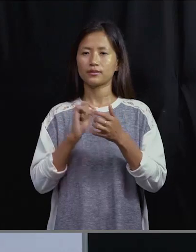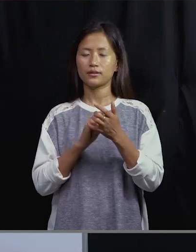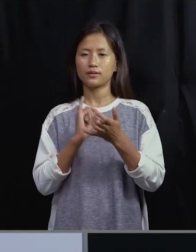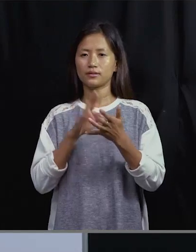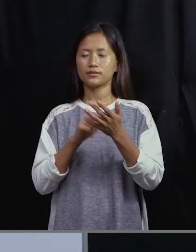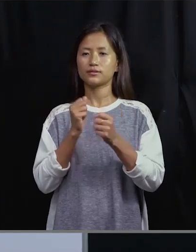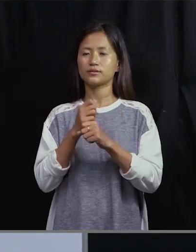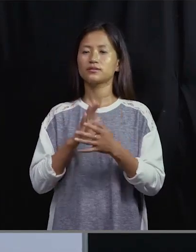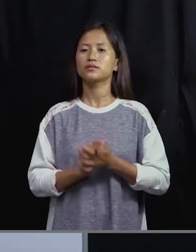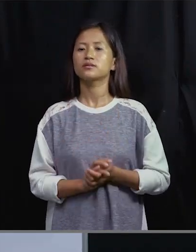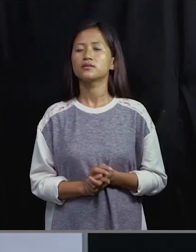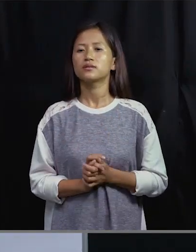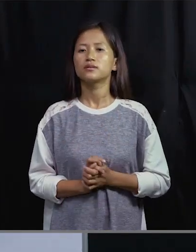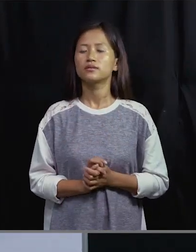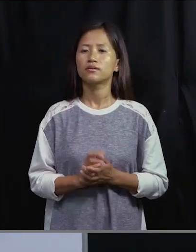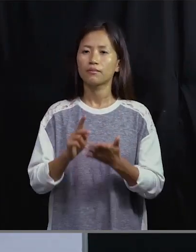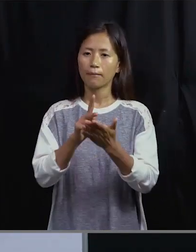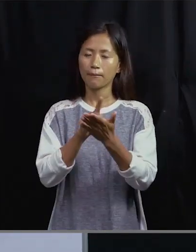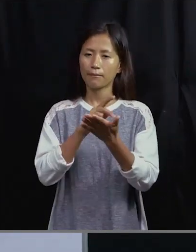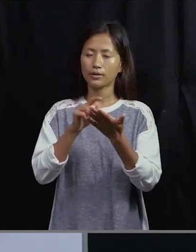this category, parts